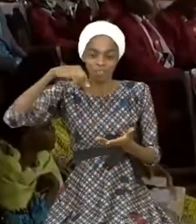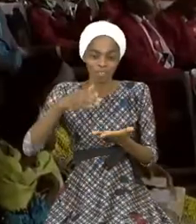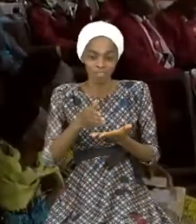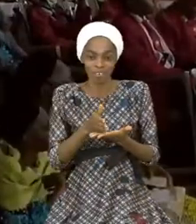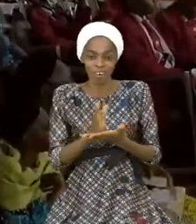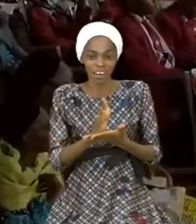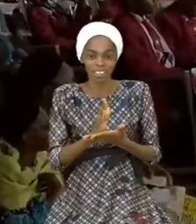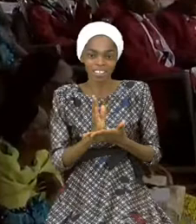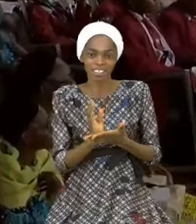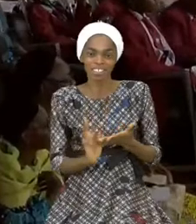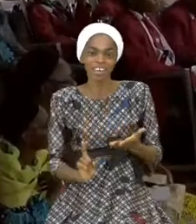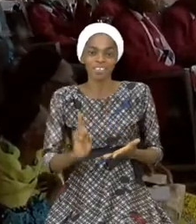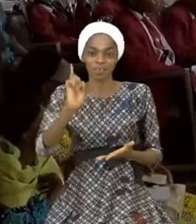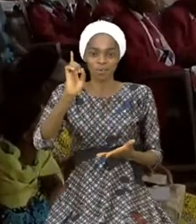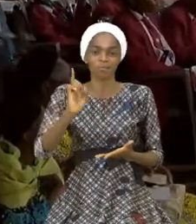up.